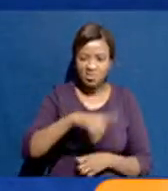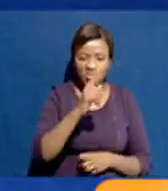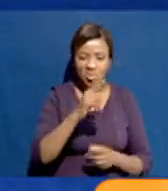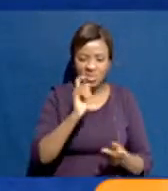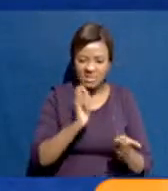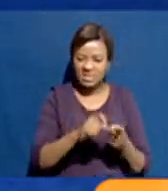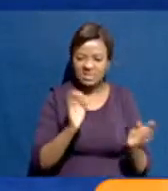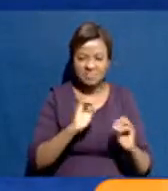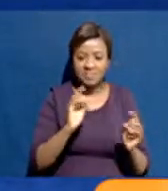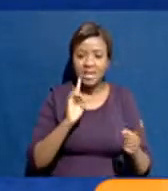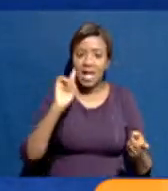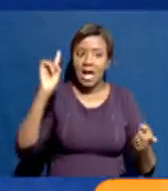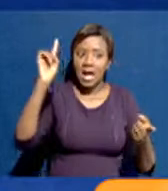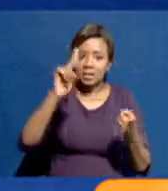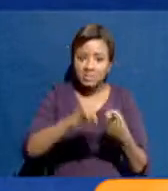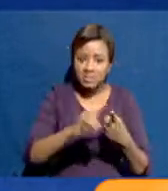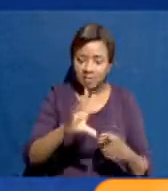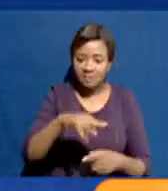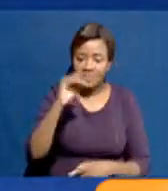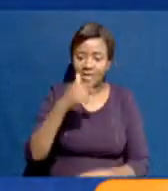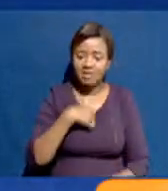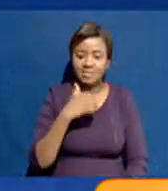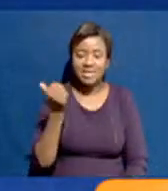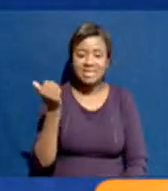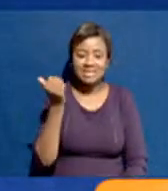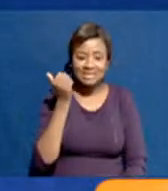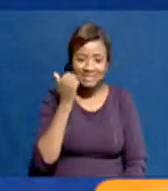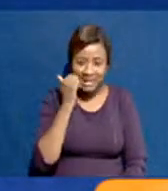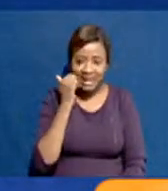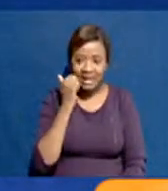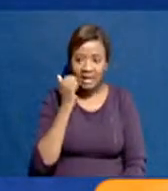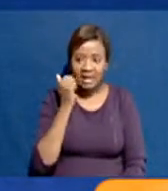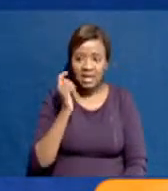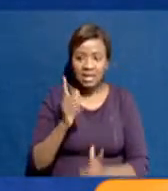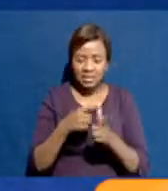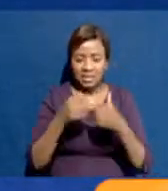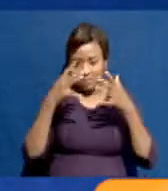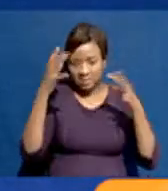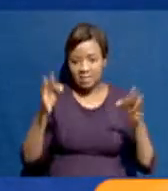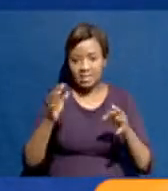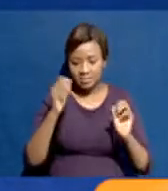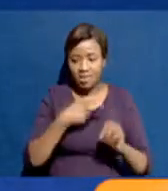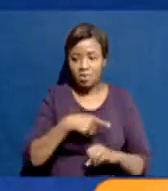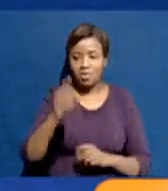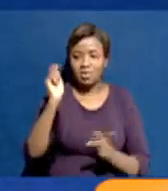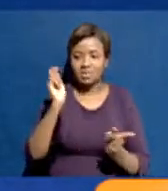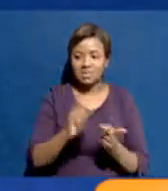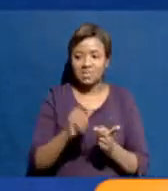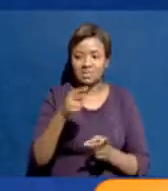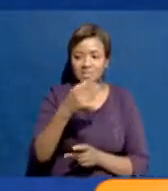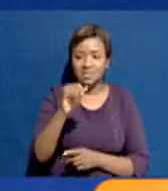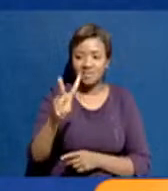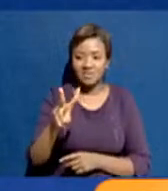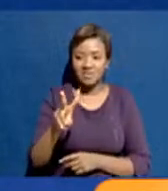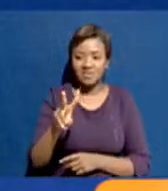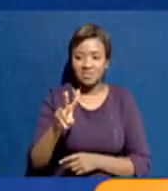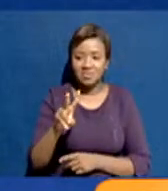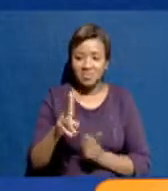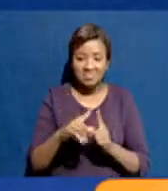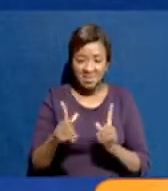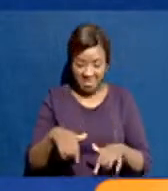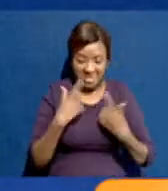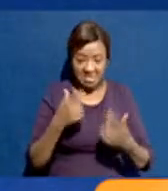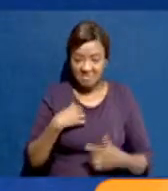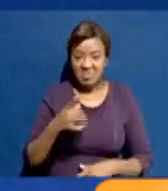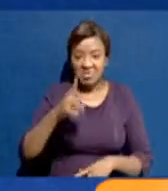sick, and the only way out was to test. Yeah. Otherwise, I don't think I would just walk into a facility